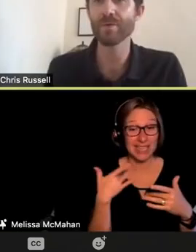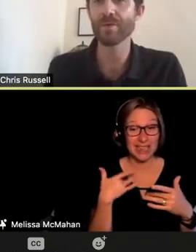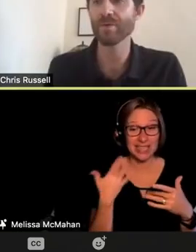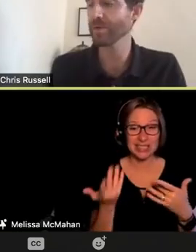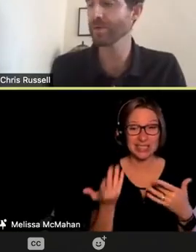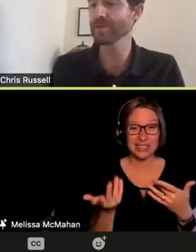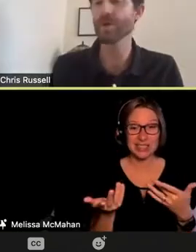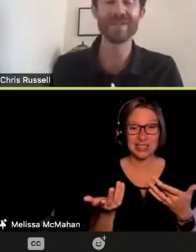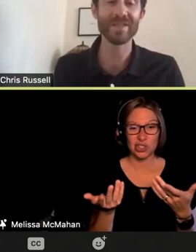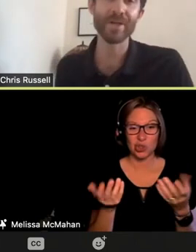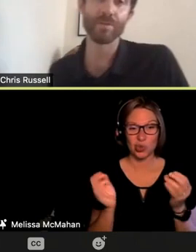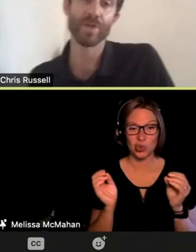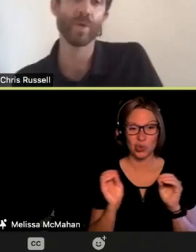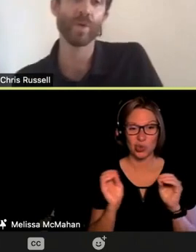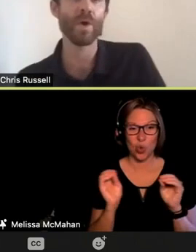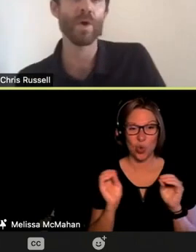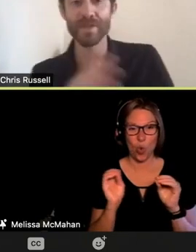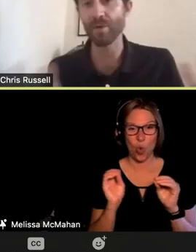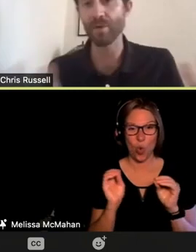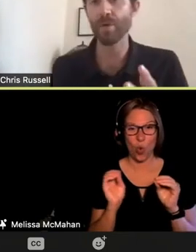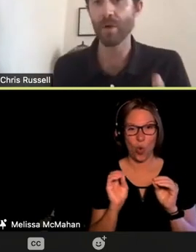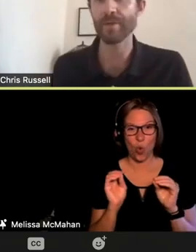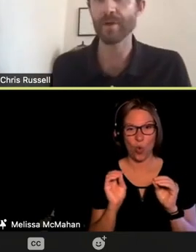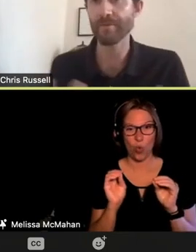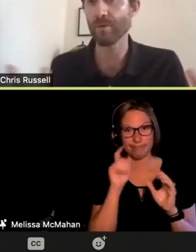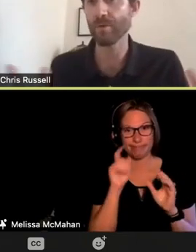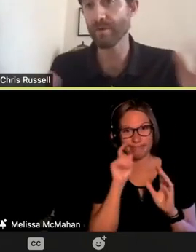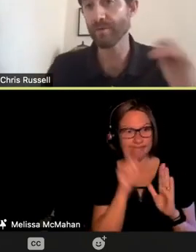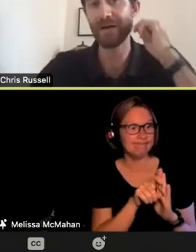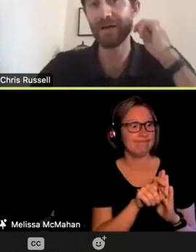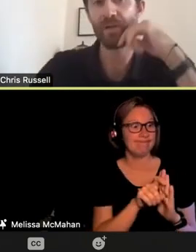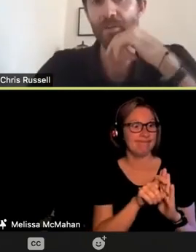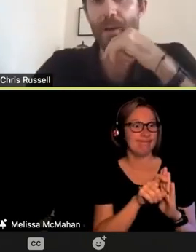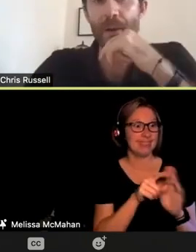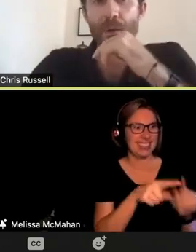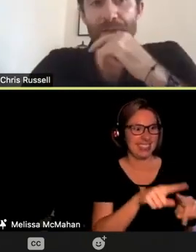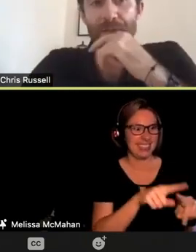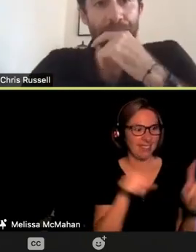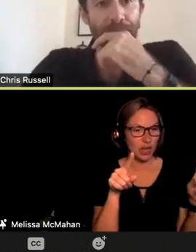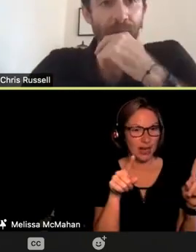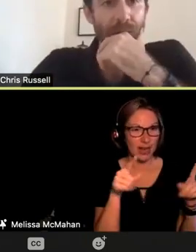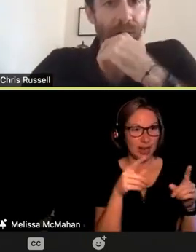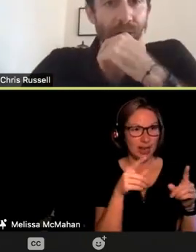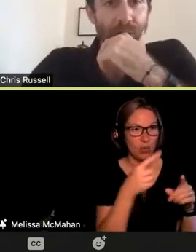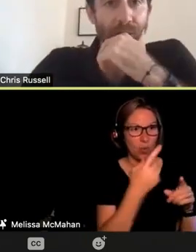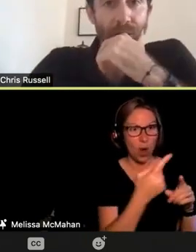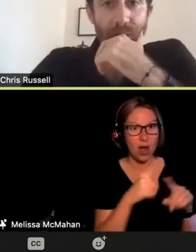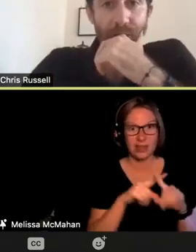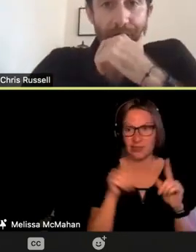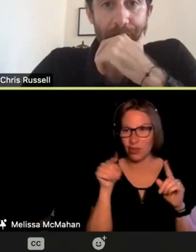no distinction between one symbol or another if you have all of them up at once.